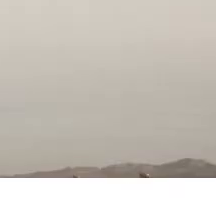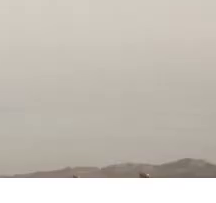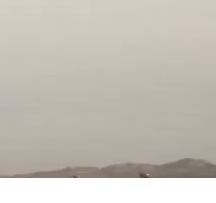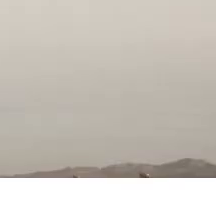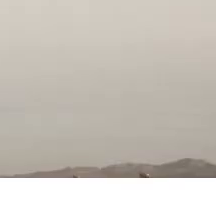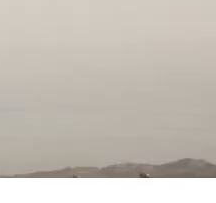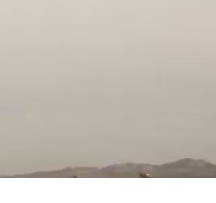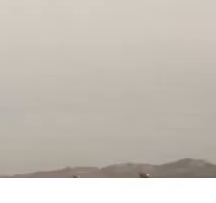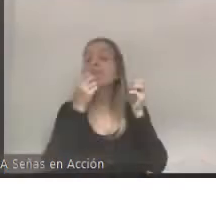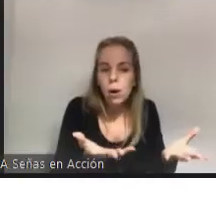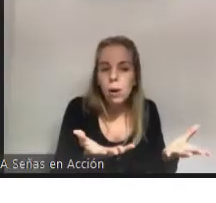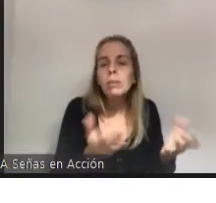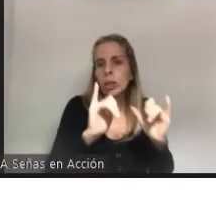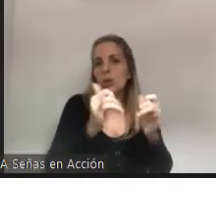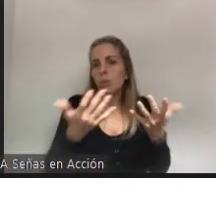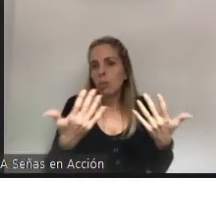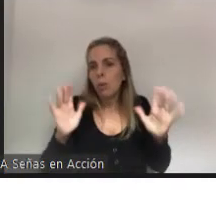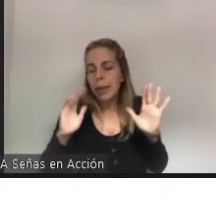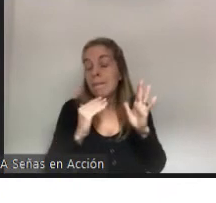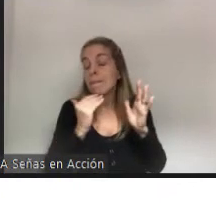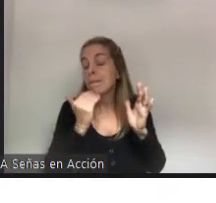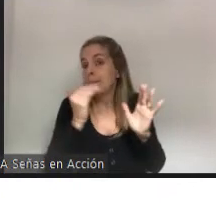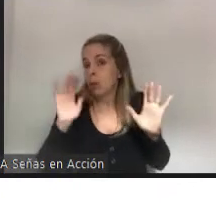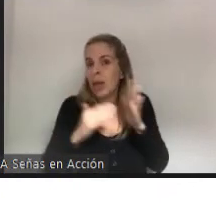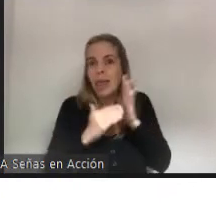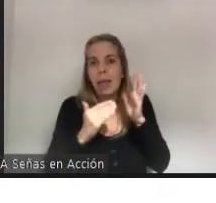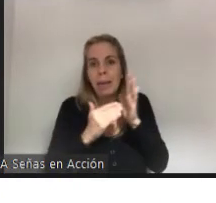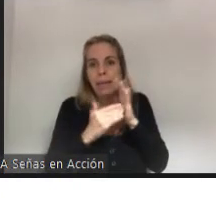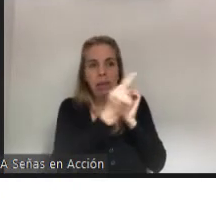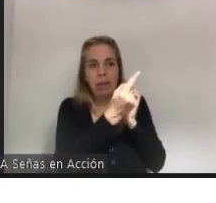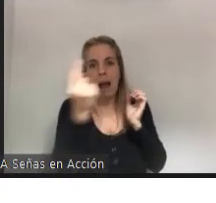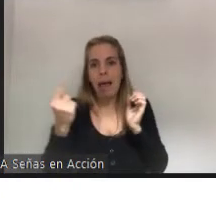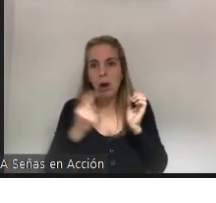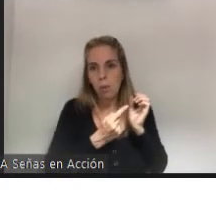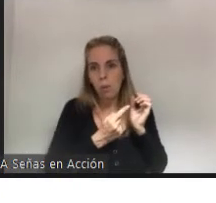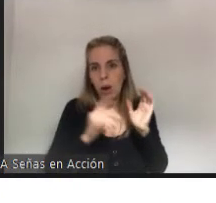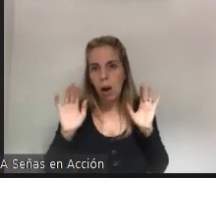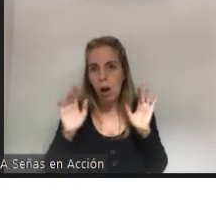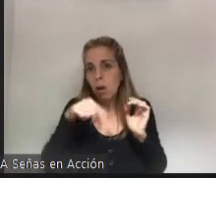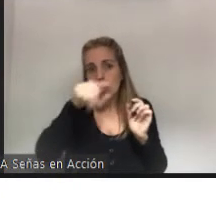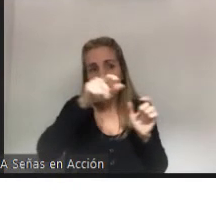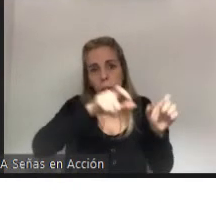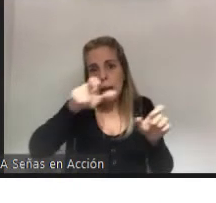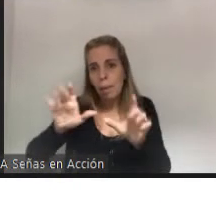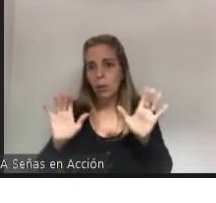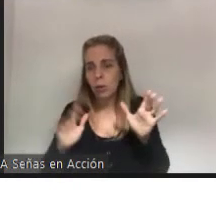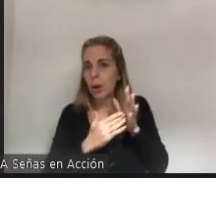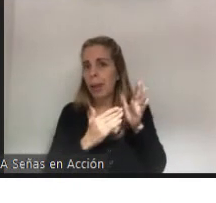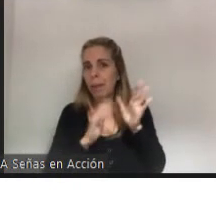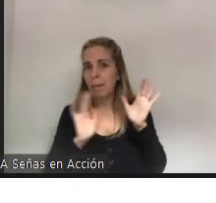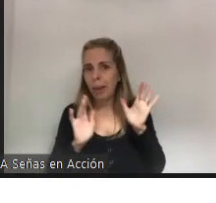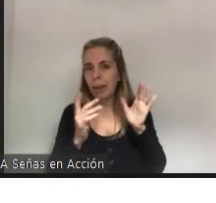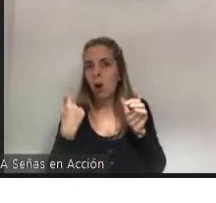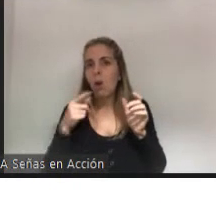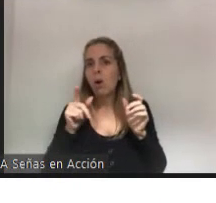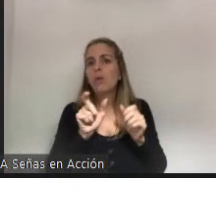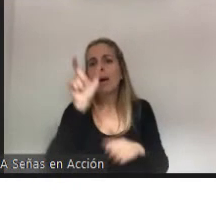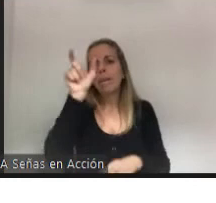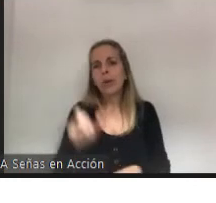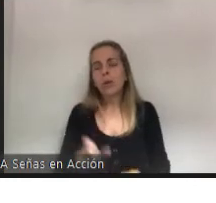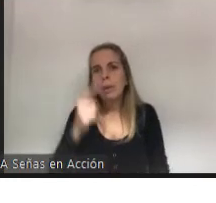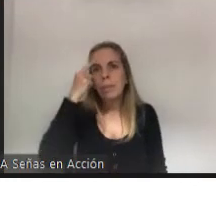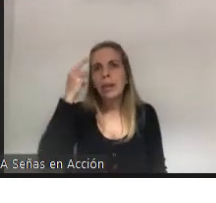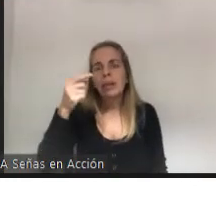it can be true. It depends on us, because when someone believes